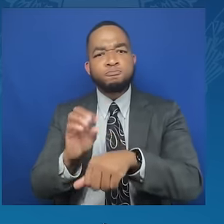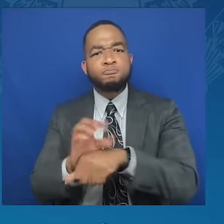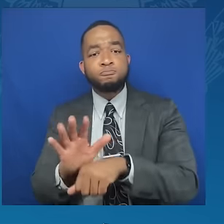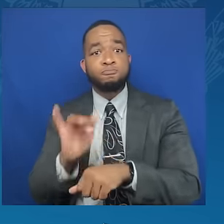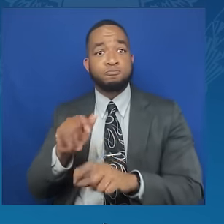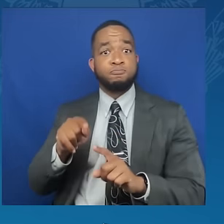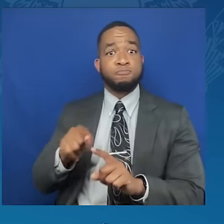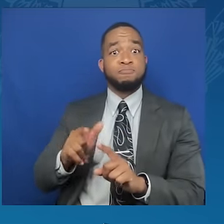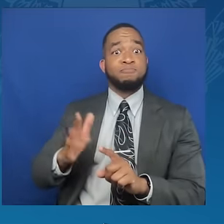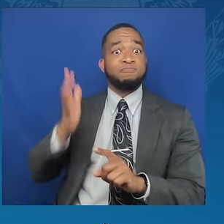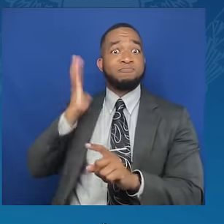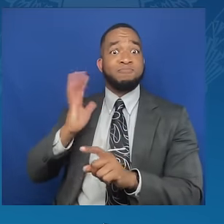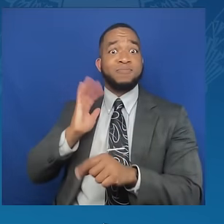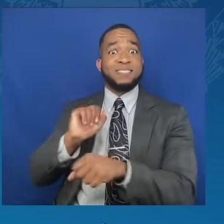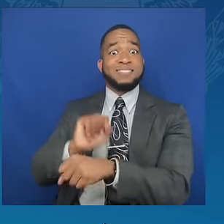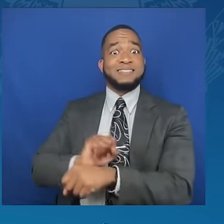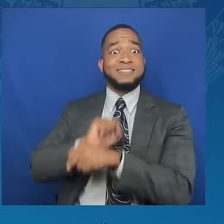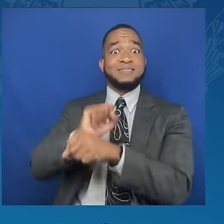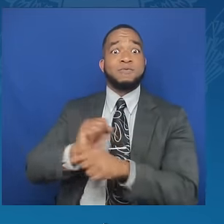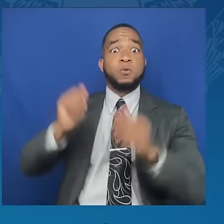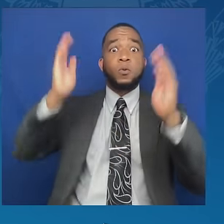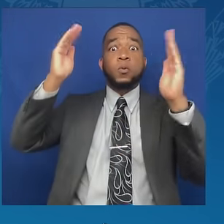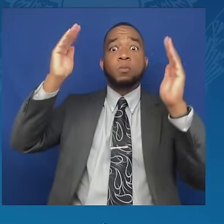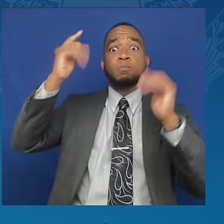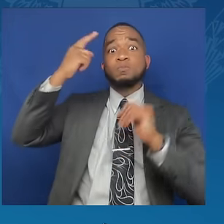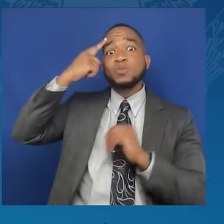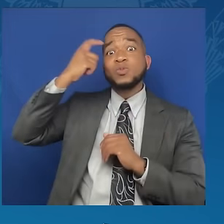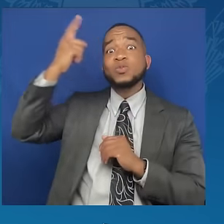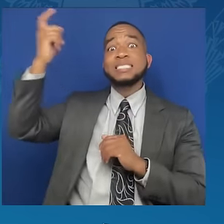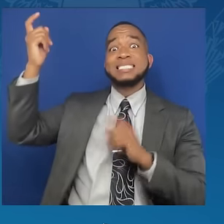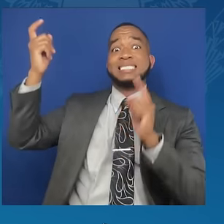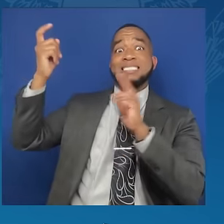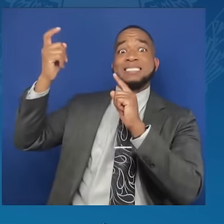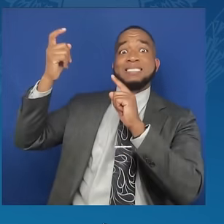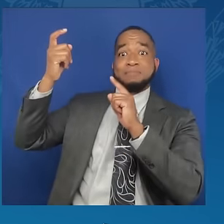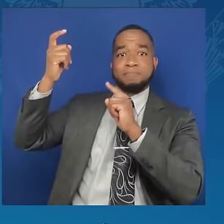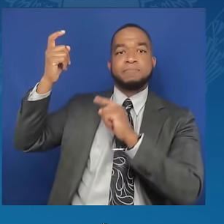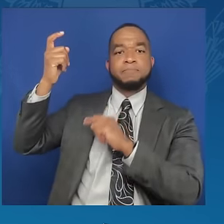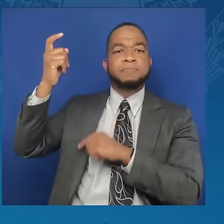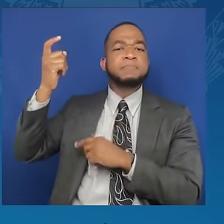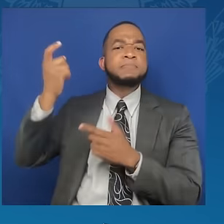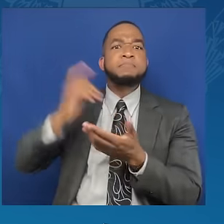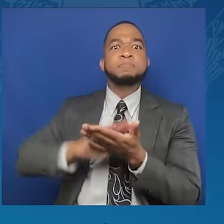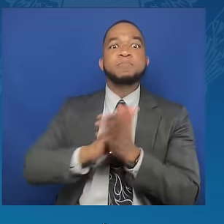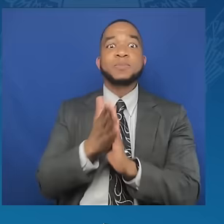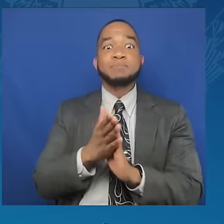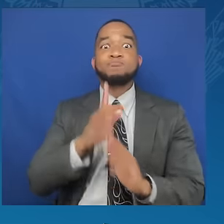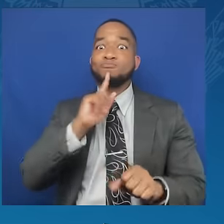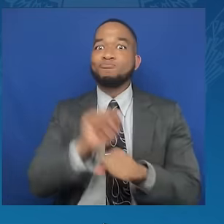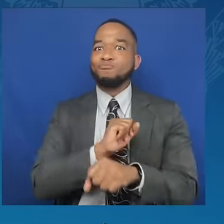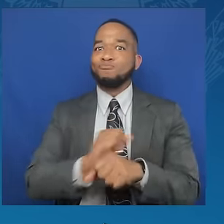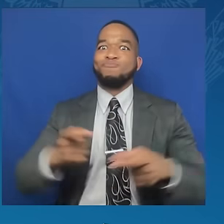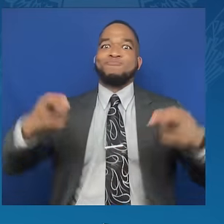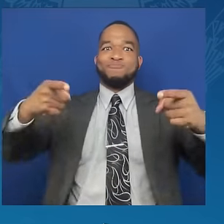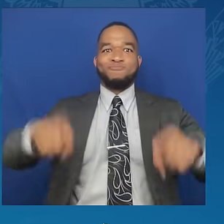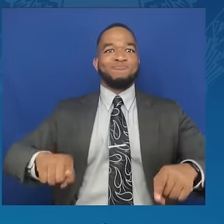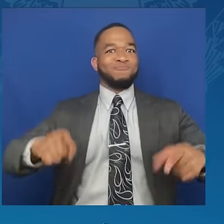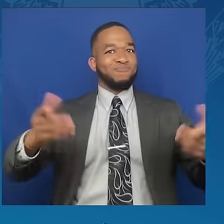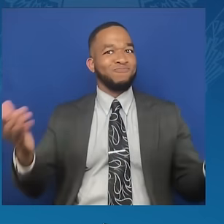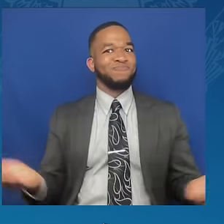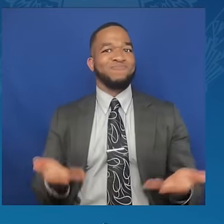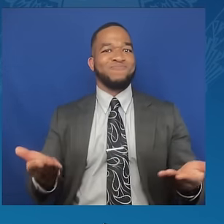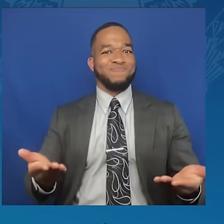Ladies, gentlemen, and all those in between, I have the honor to introduce the